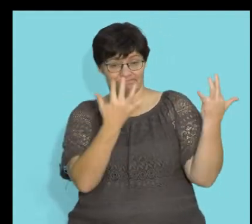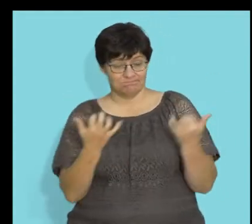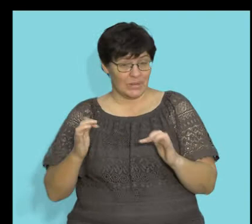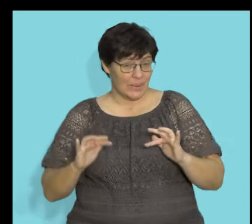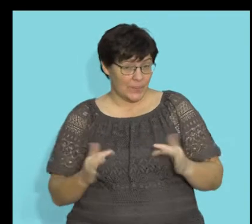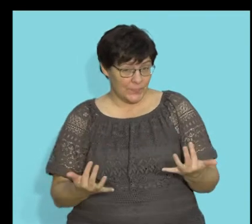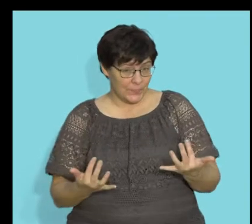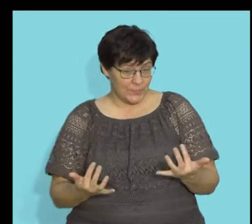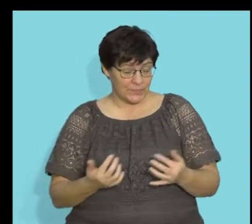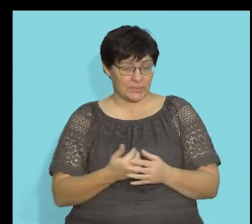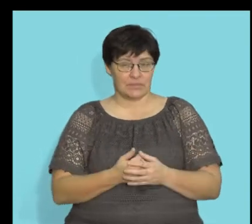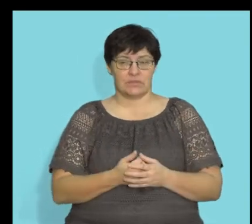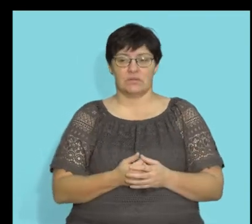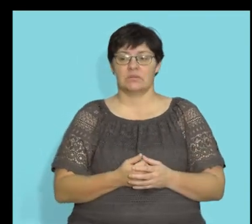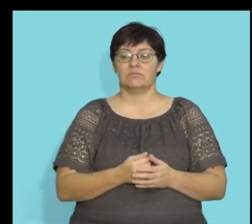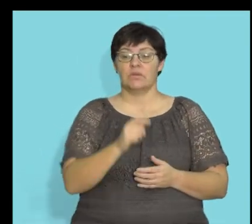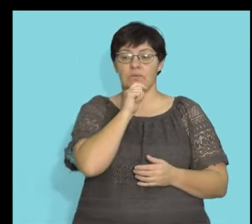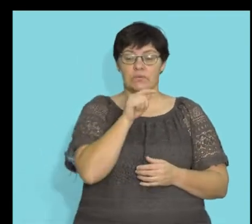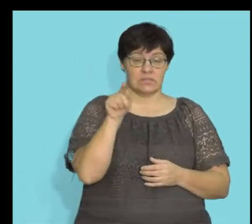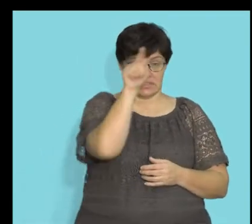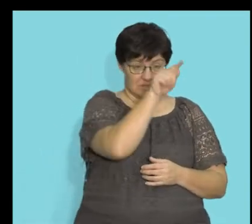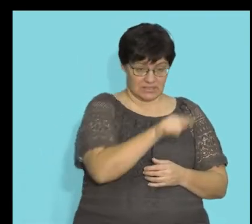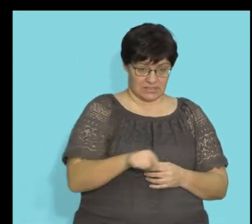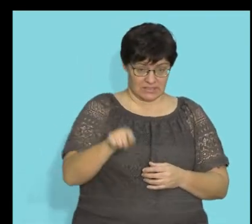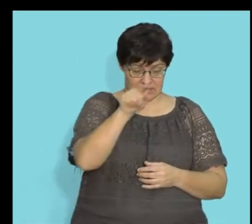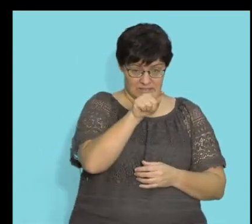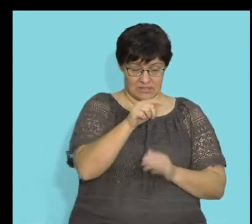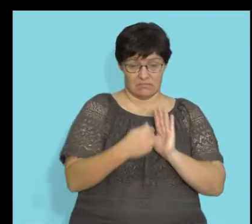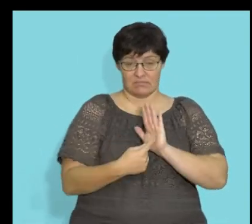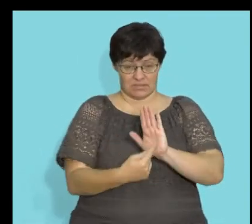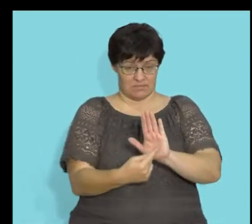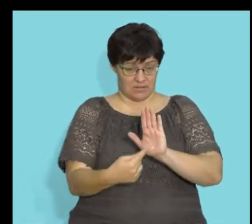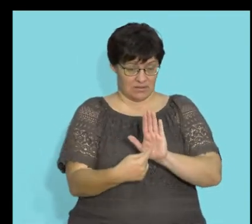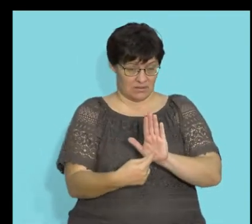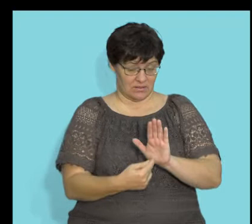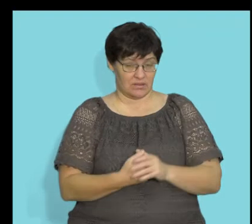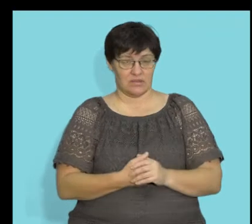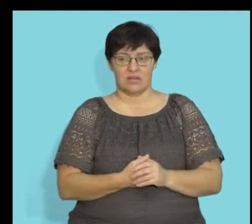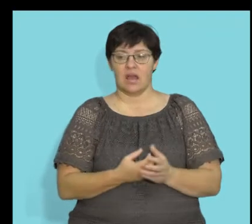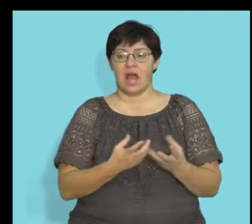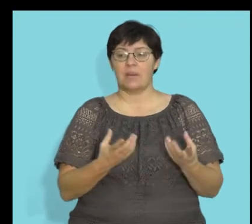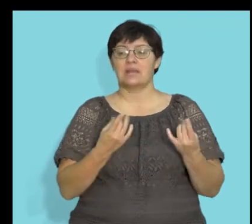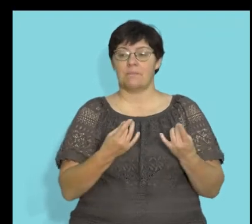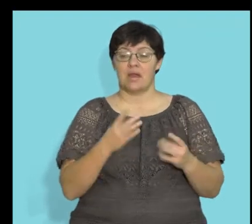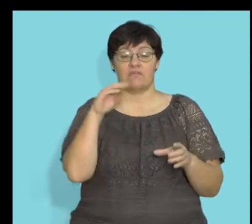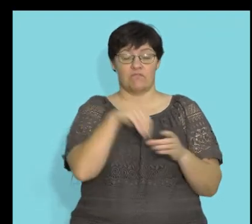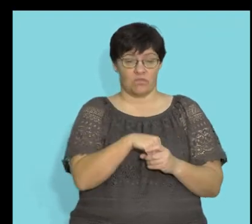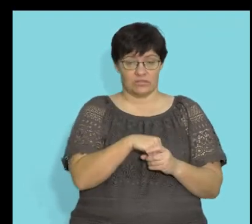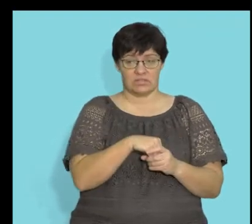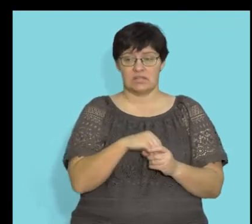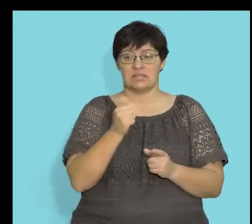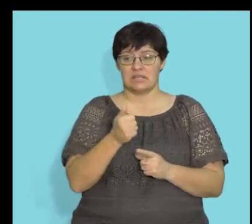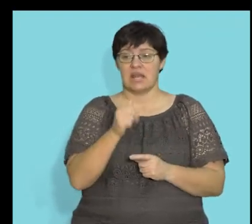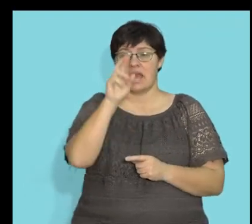being added in a series, using this little sigma illustration, the number of terms involved in